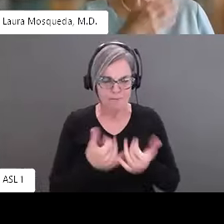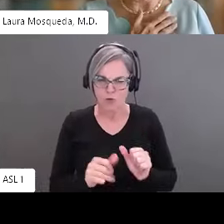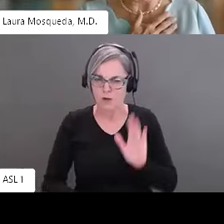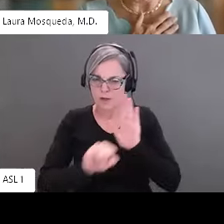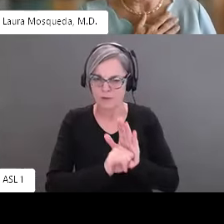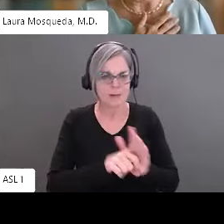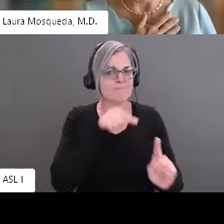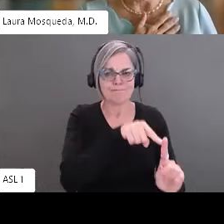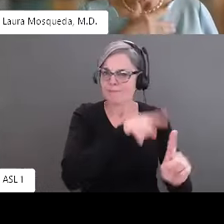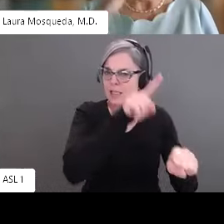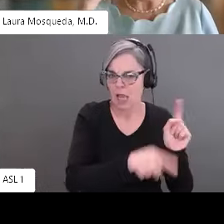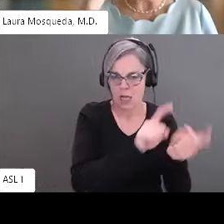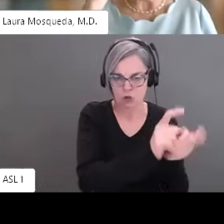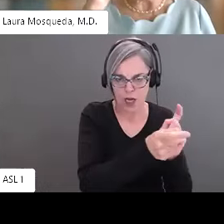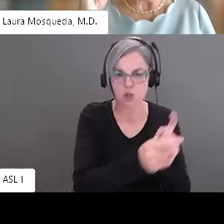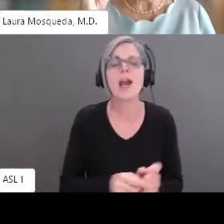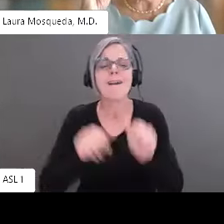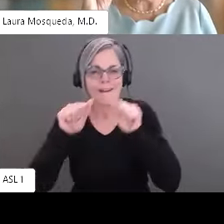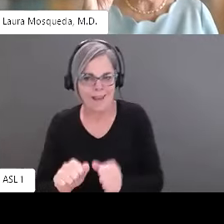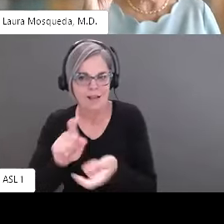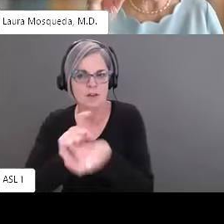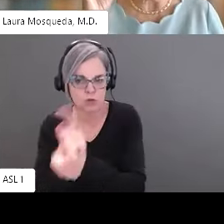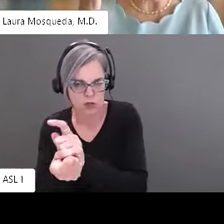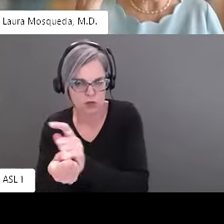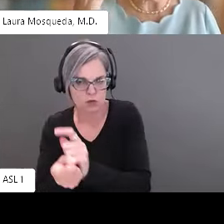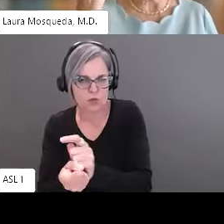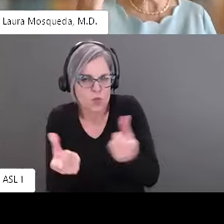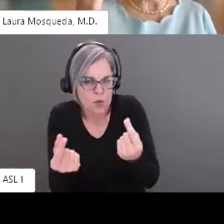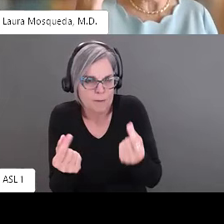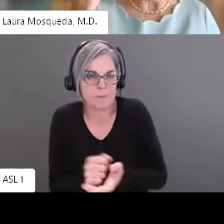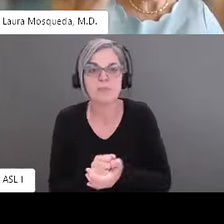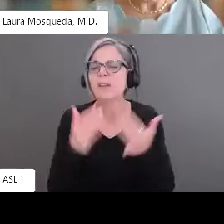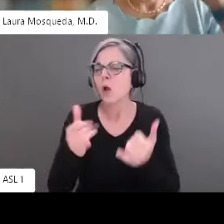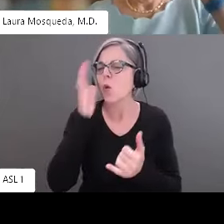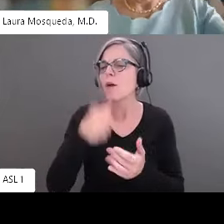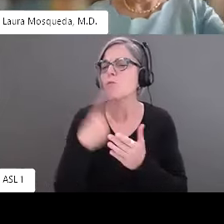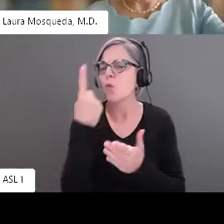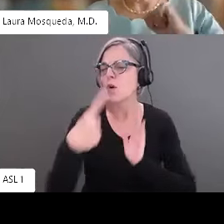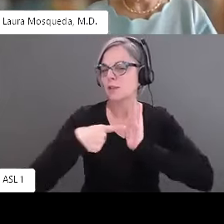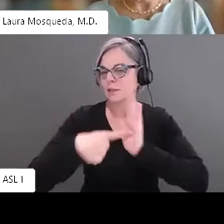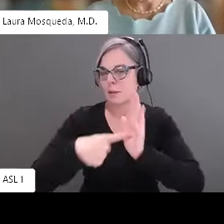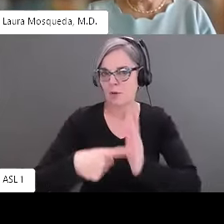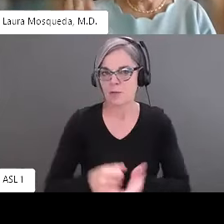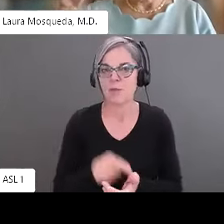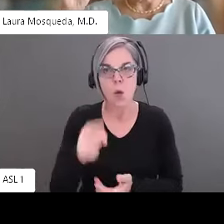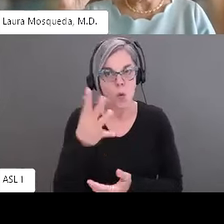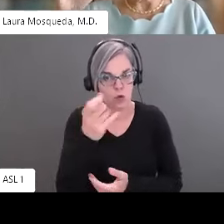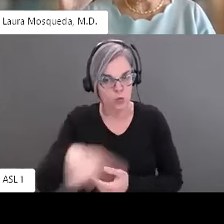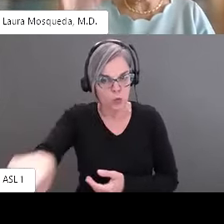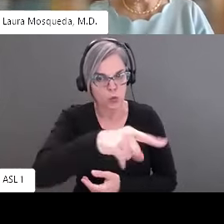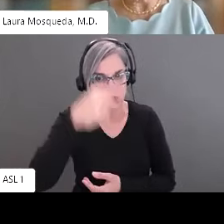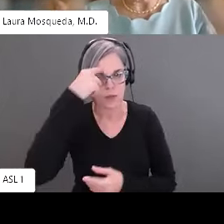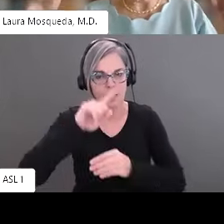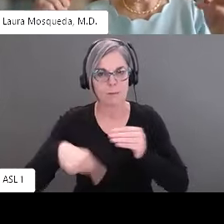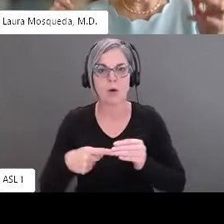case example with you, and I would like everybody to think about those 3 boxes: the older adult, the